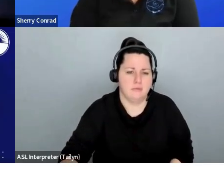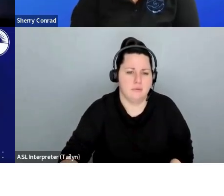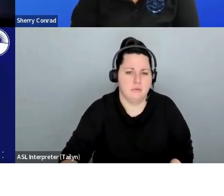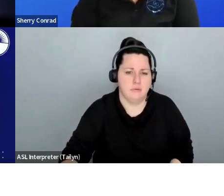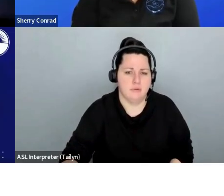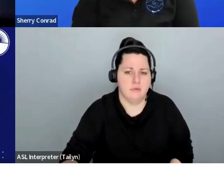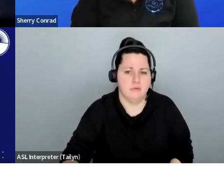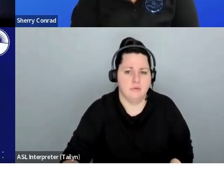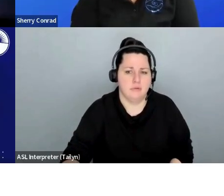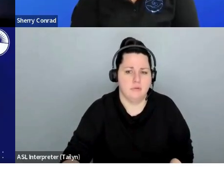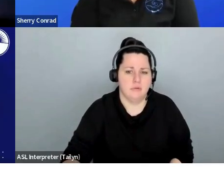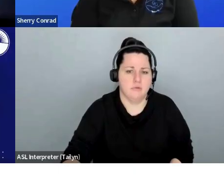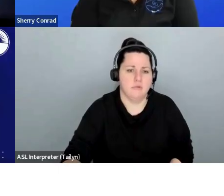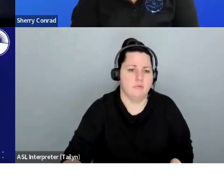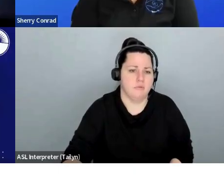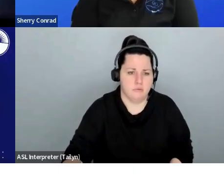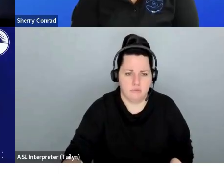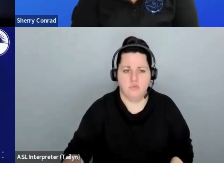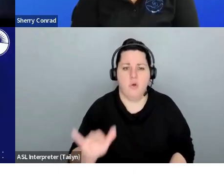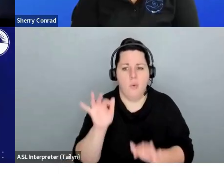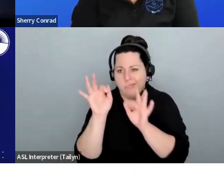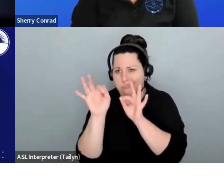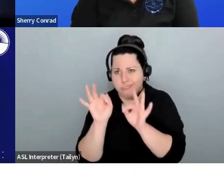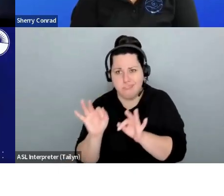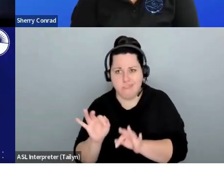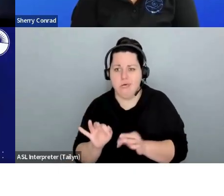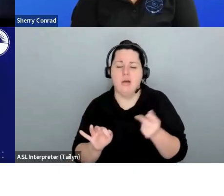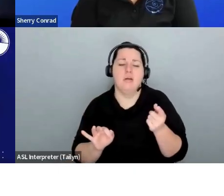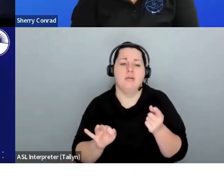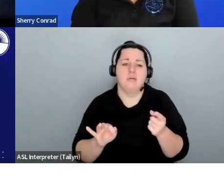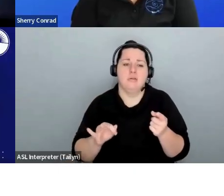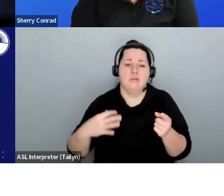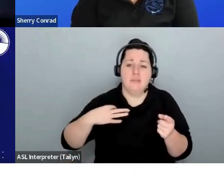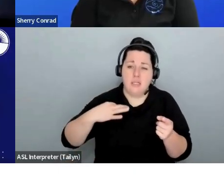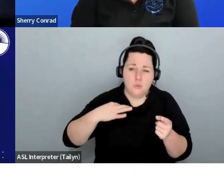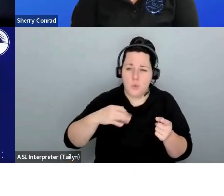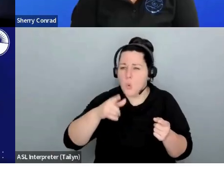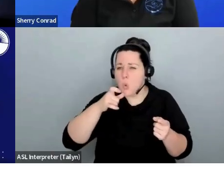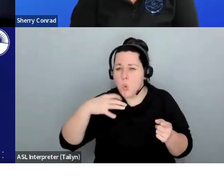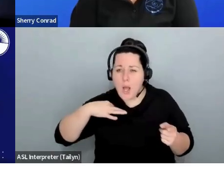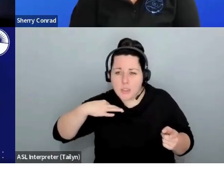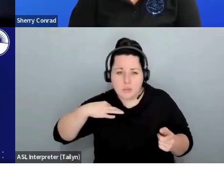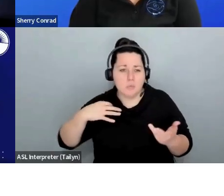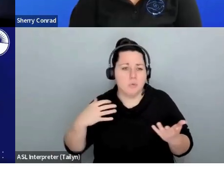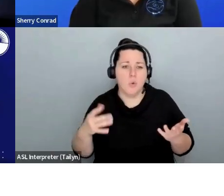here's the overview of the context. So it goes through the eligibility, who's eligible,